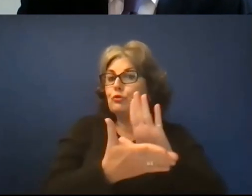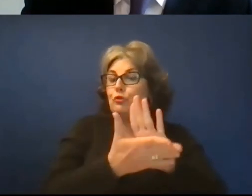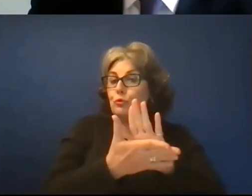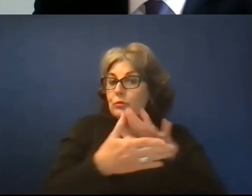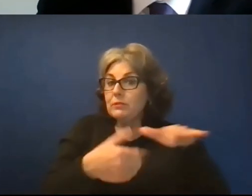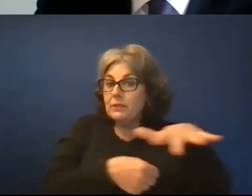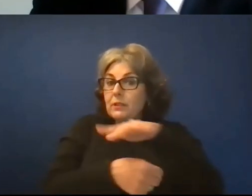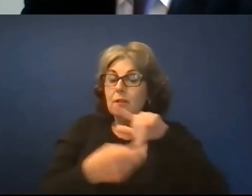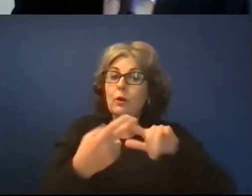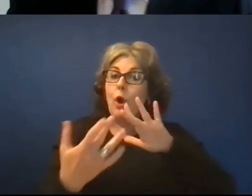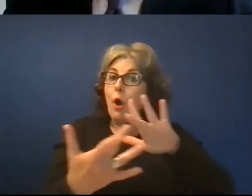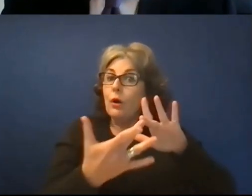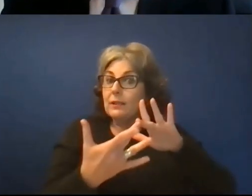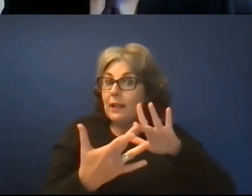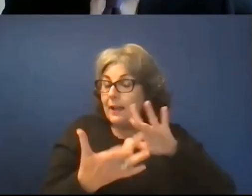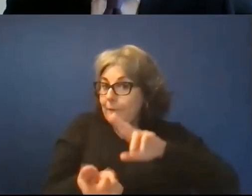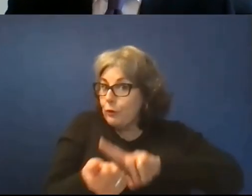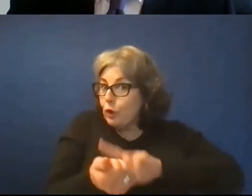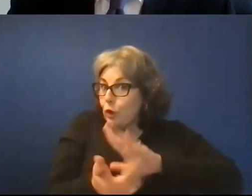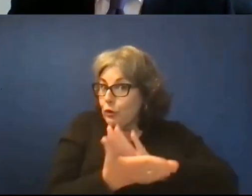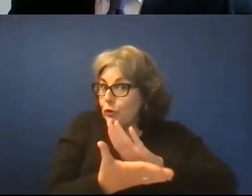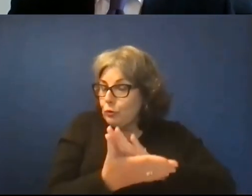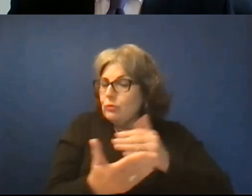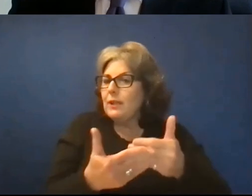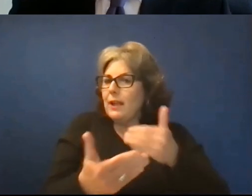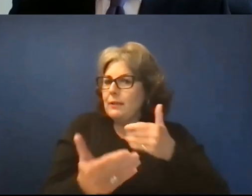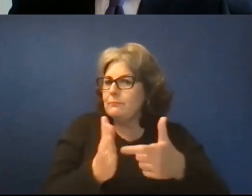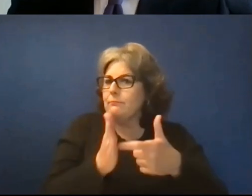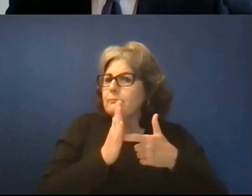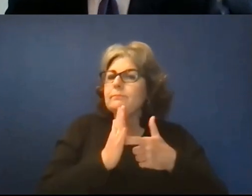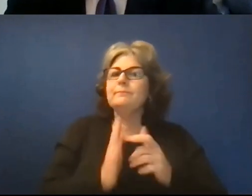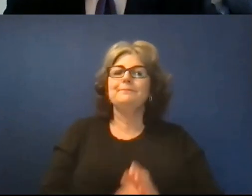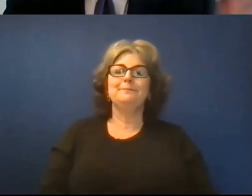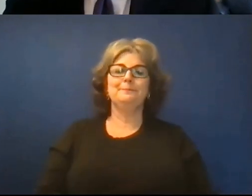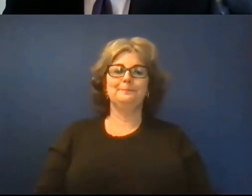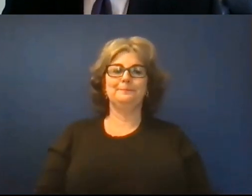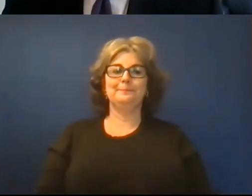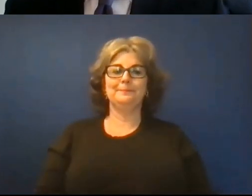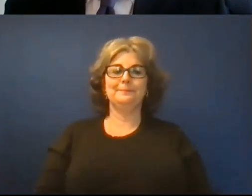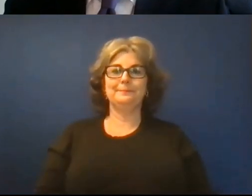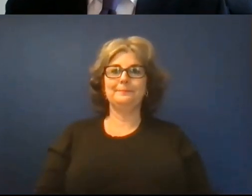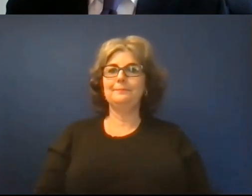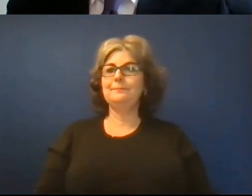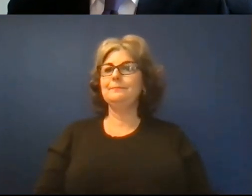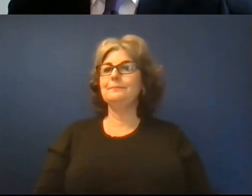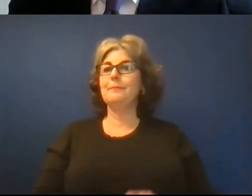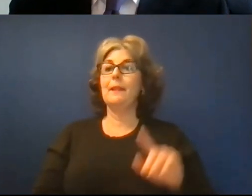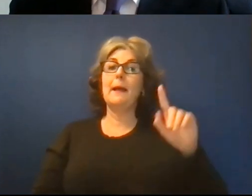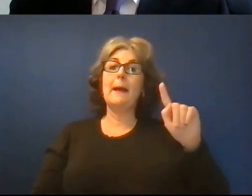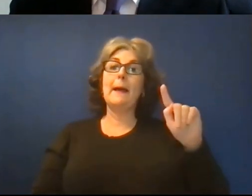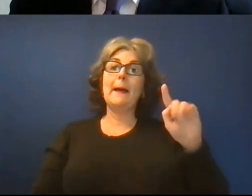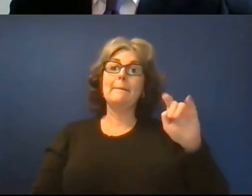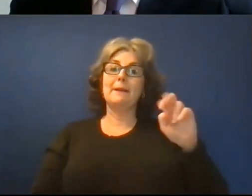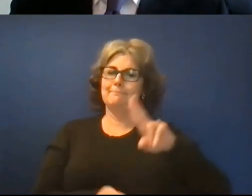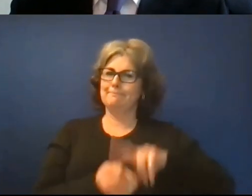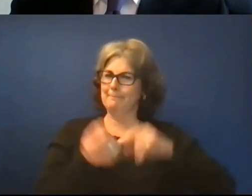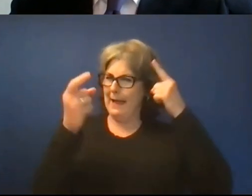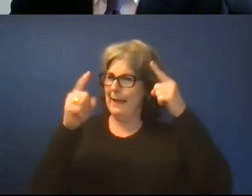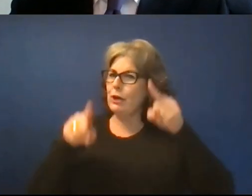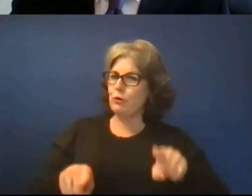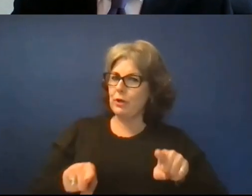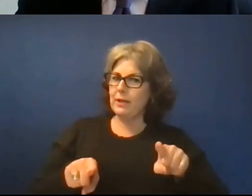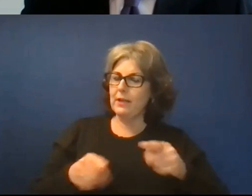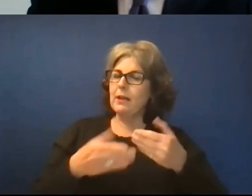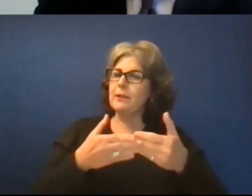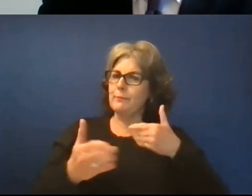or online that you can start taking your prerequisites at. Wonderful. Nurse Tenner, what would you say to that? I agree with Hillary on your